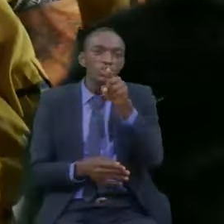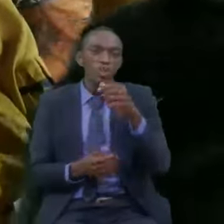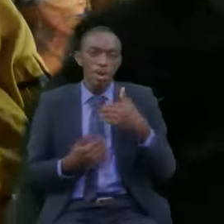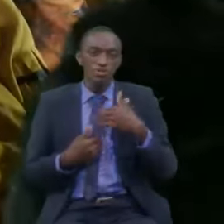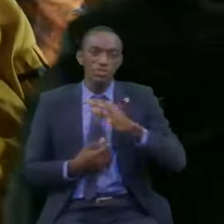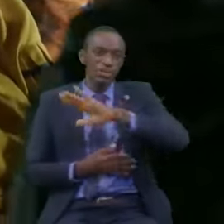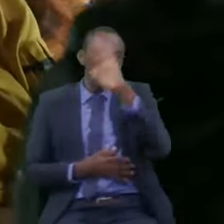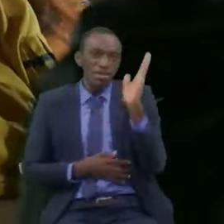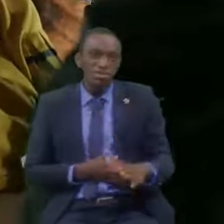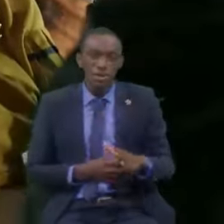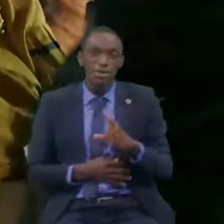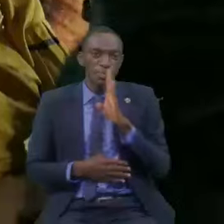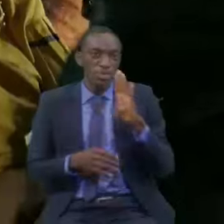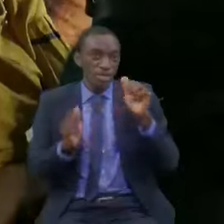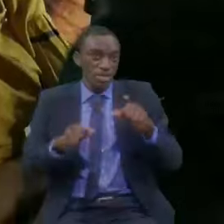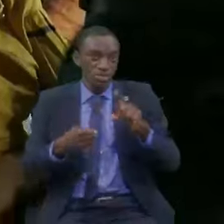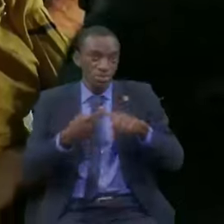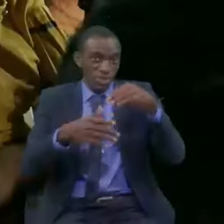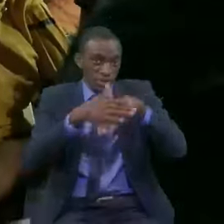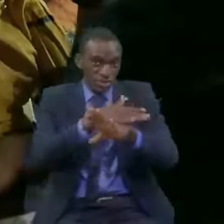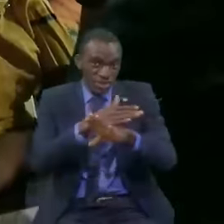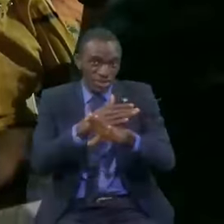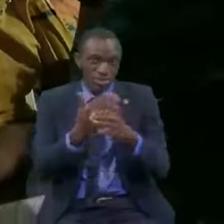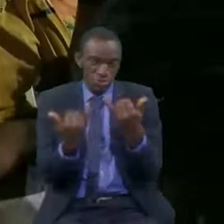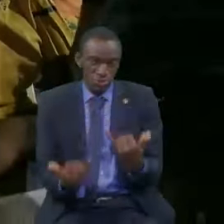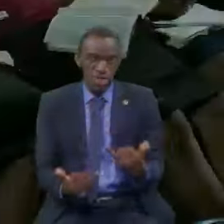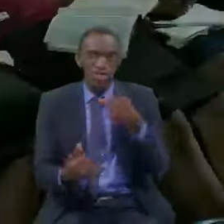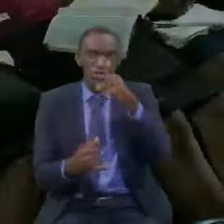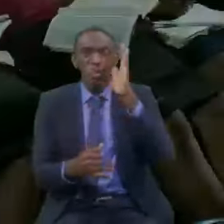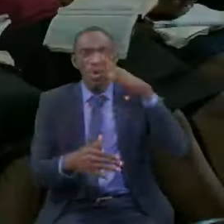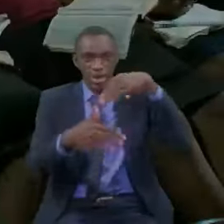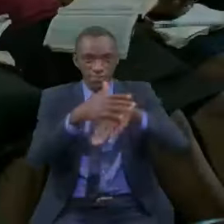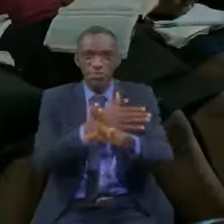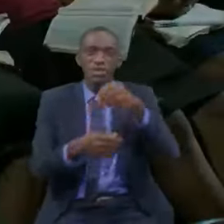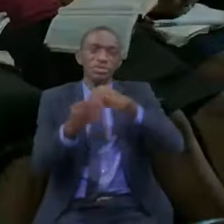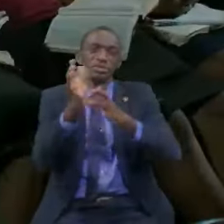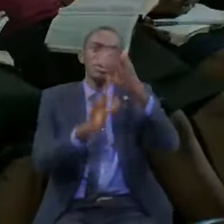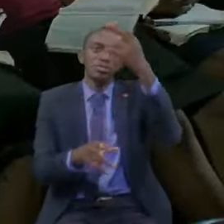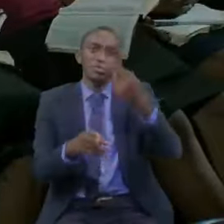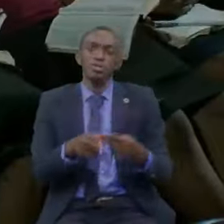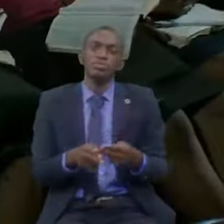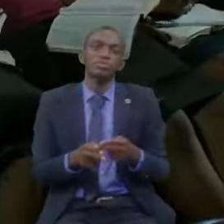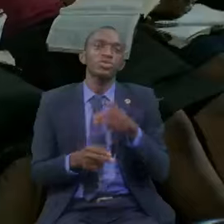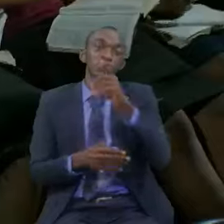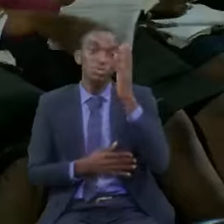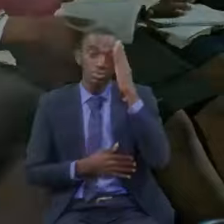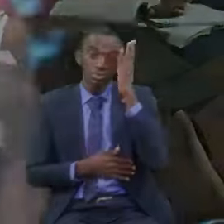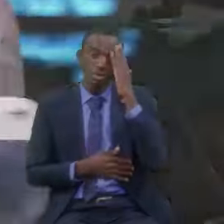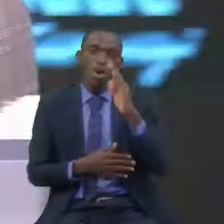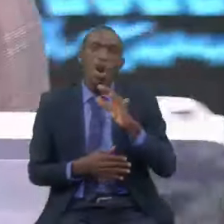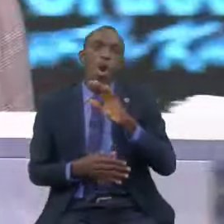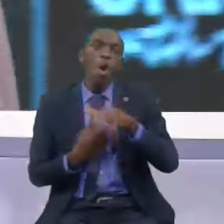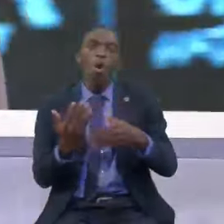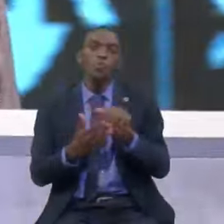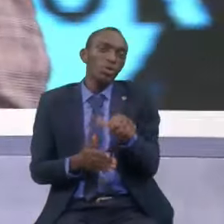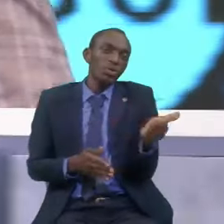able to enter, tonight you will enter. You know, all those other people, the seat or